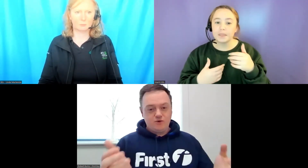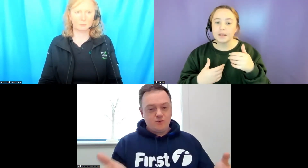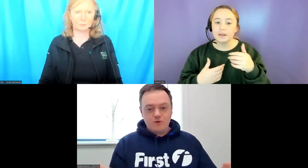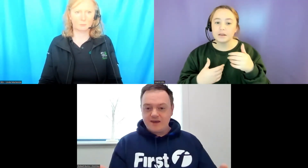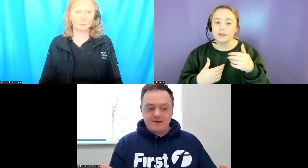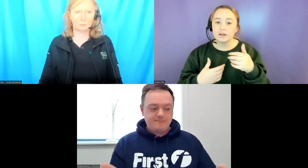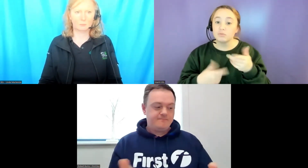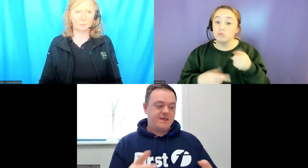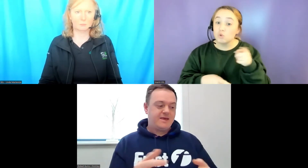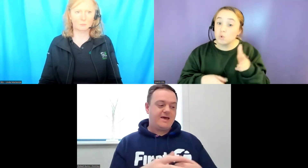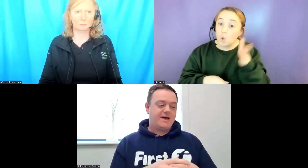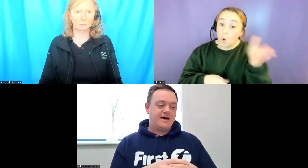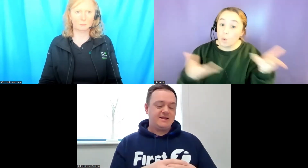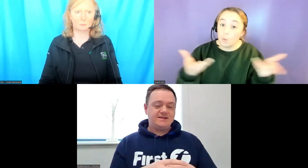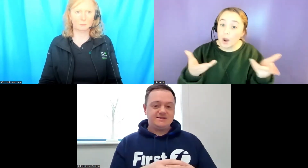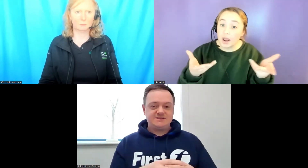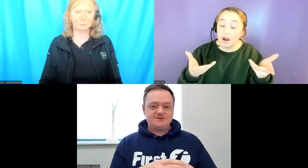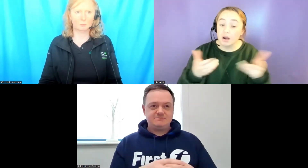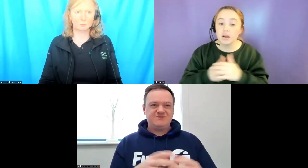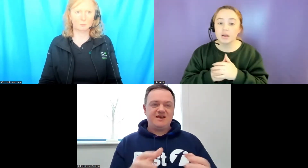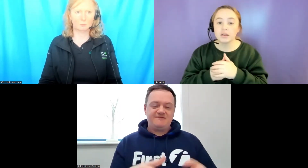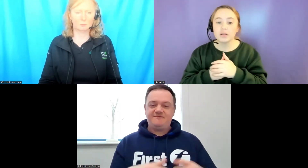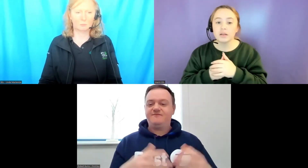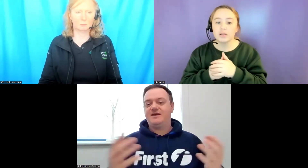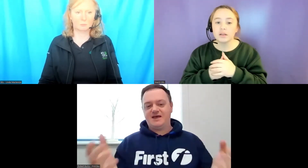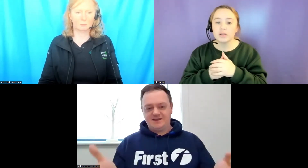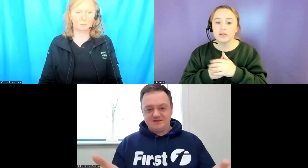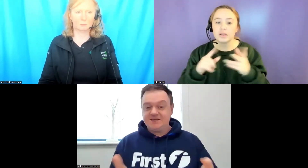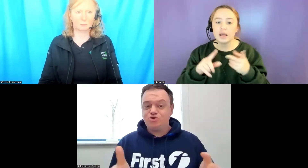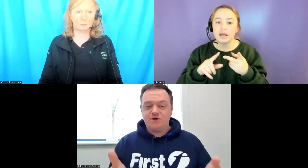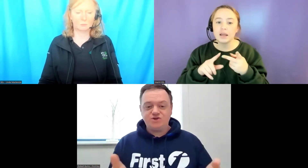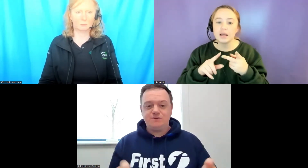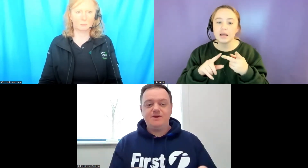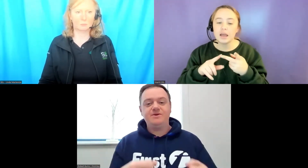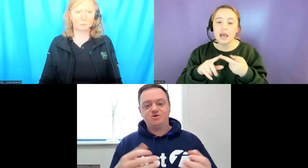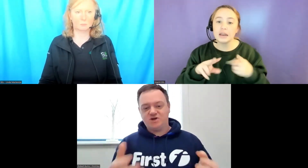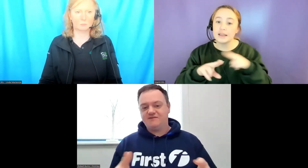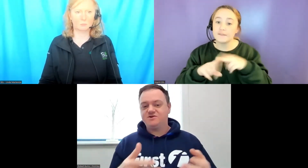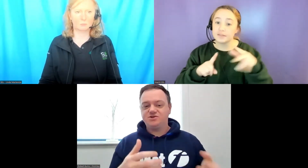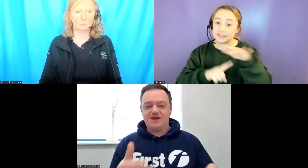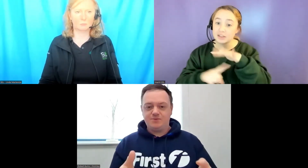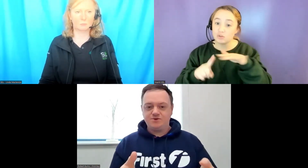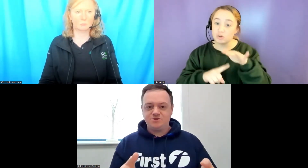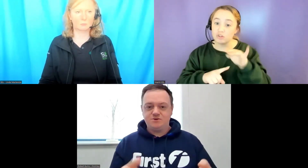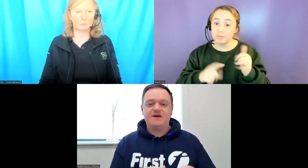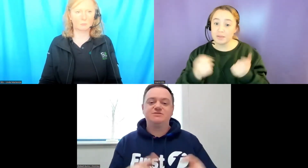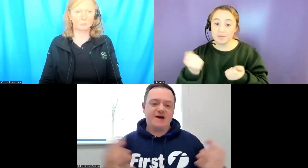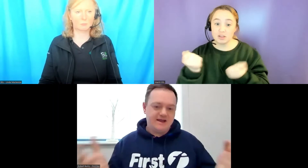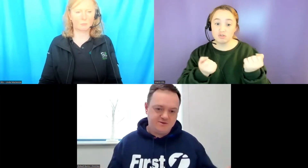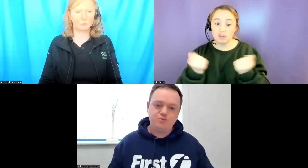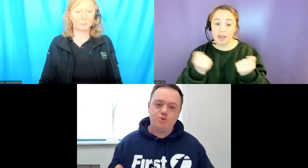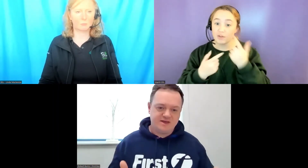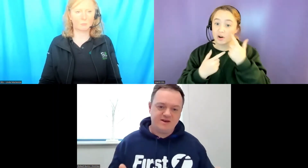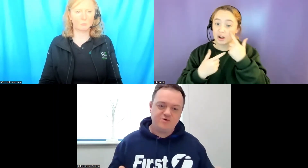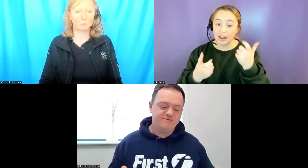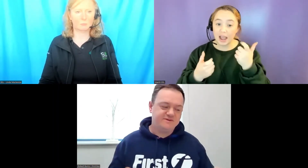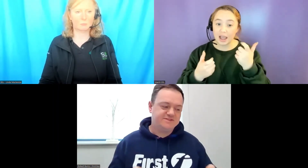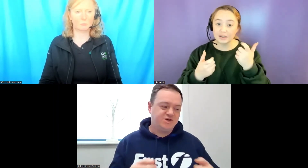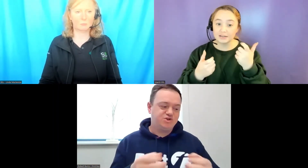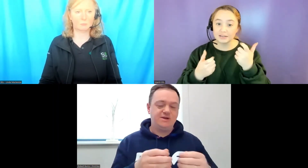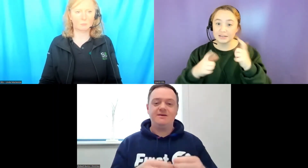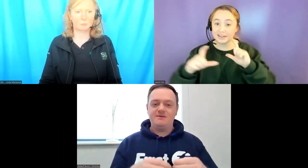where are you going, and if in a situation maybe the driver's unable to expand within